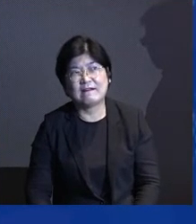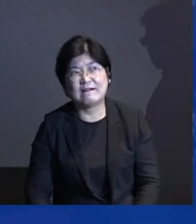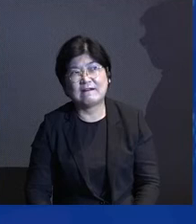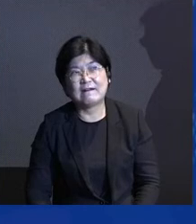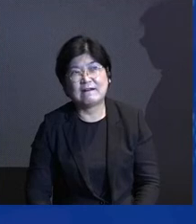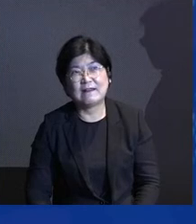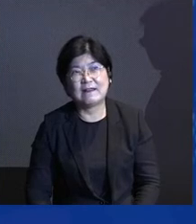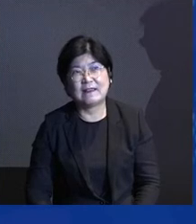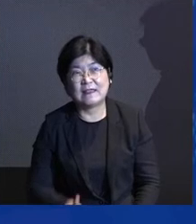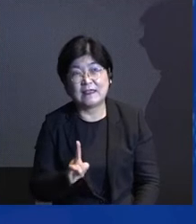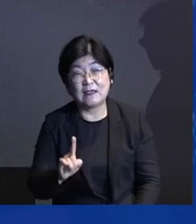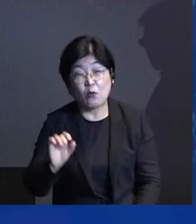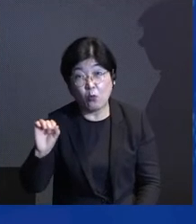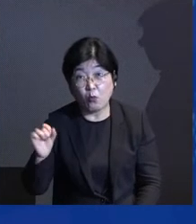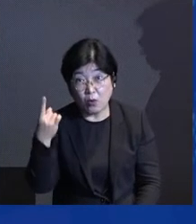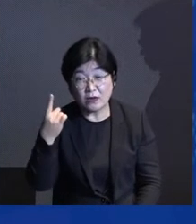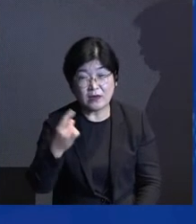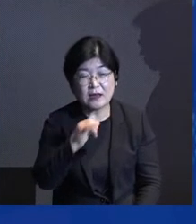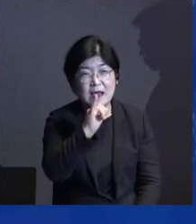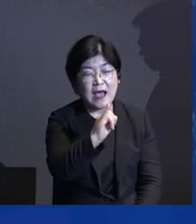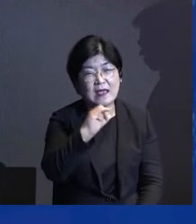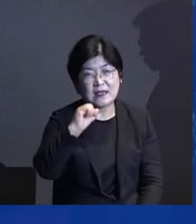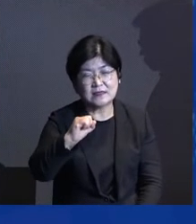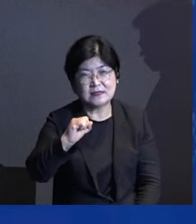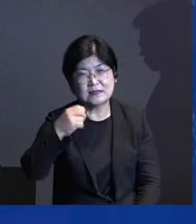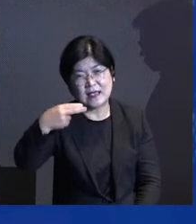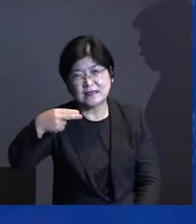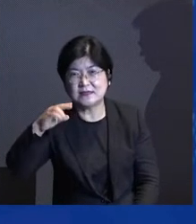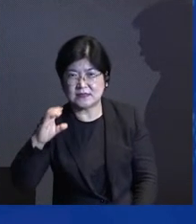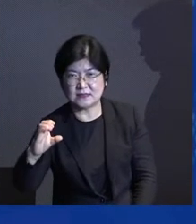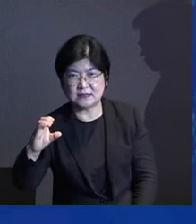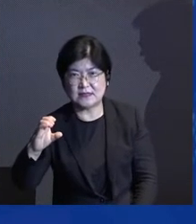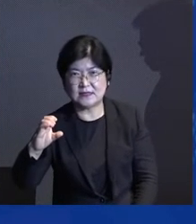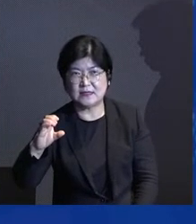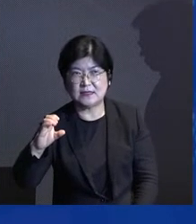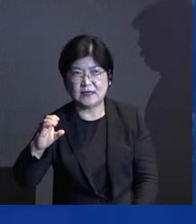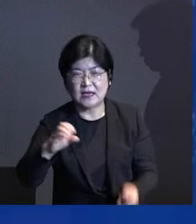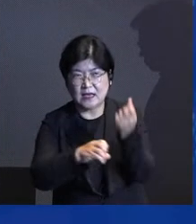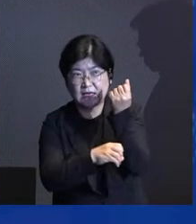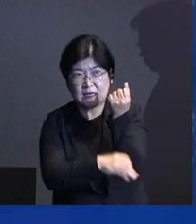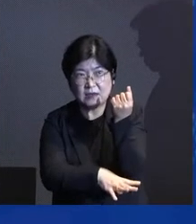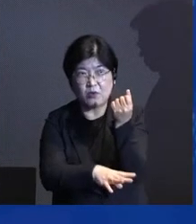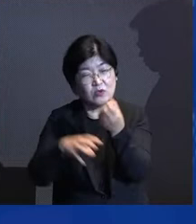ISHC model stand out from conventional model, which only focuses on